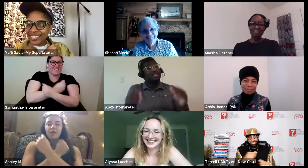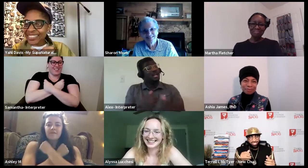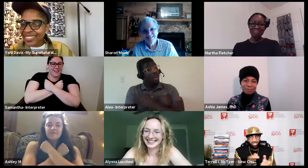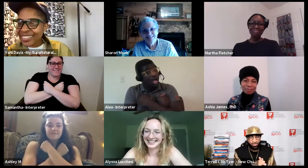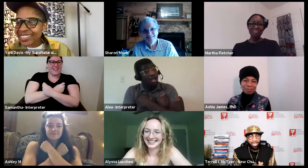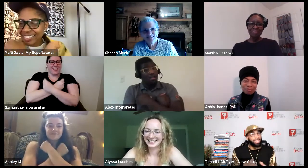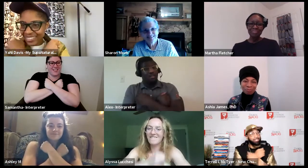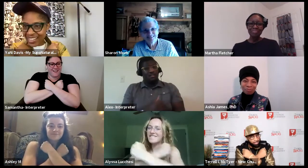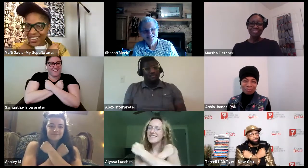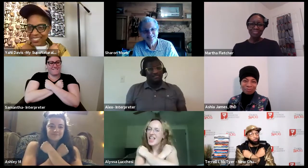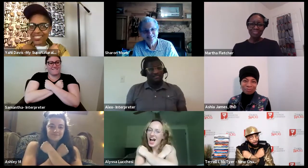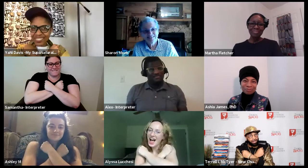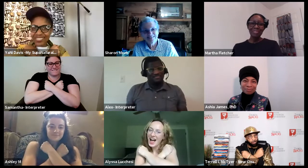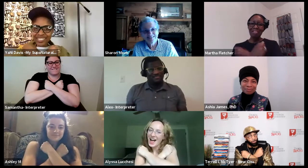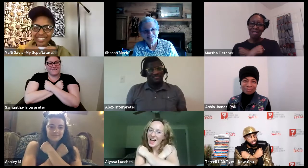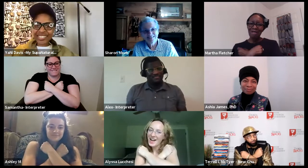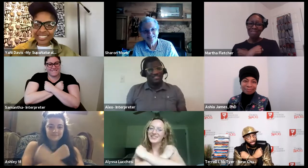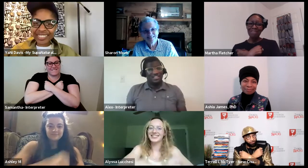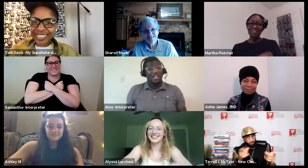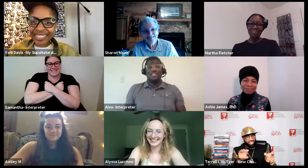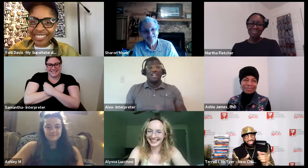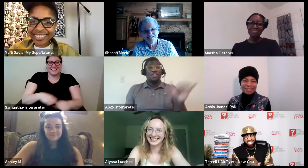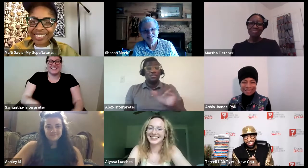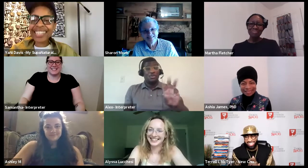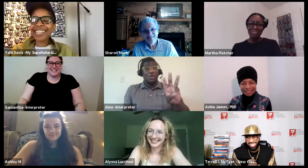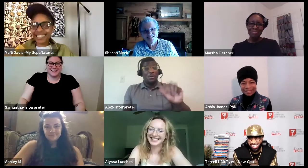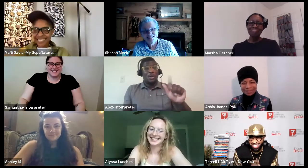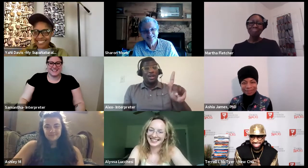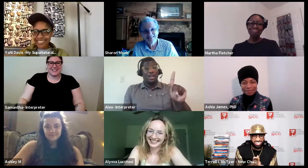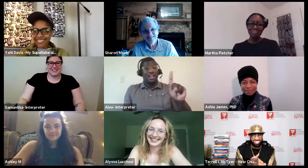love, teach us love. And this is also Wakanda forever, right?